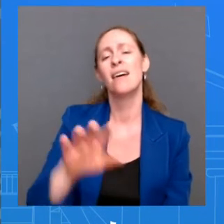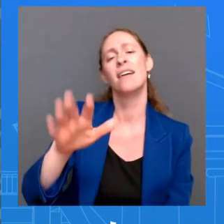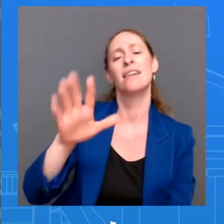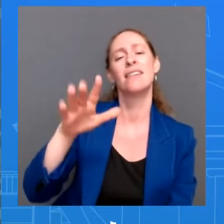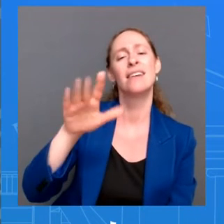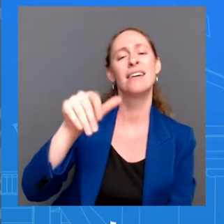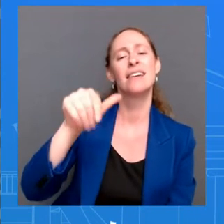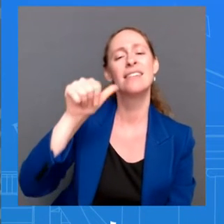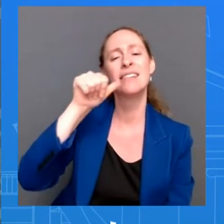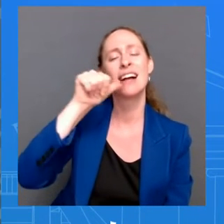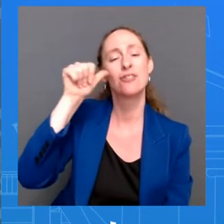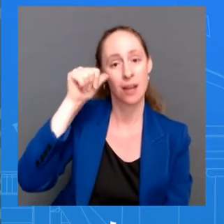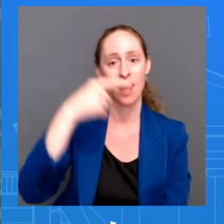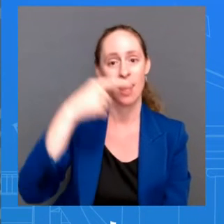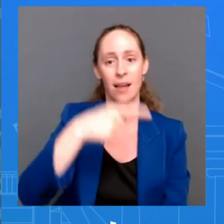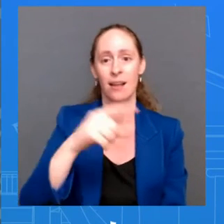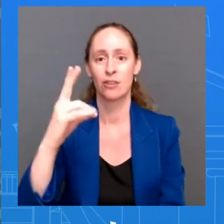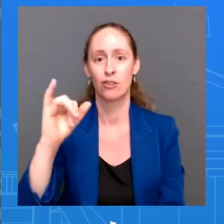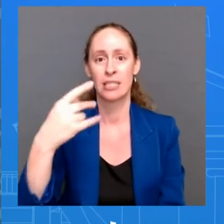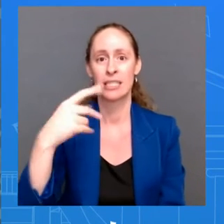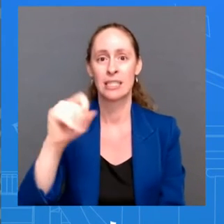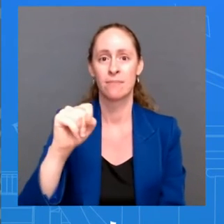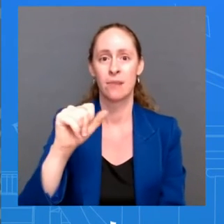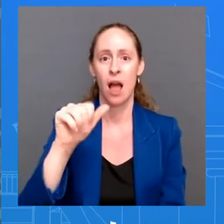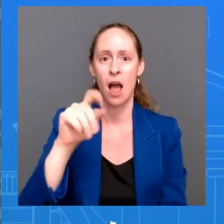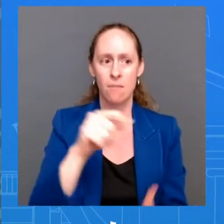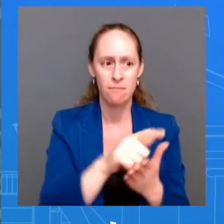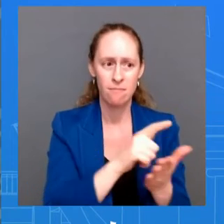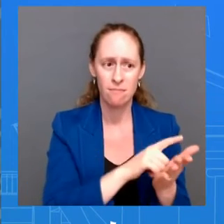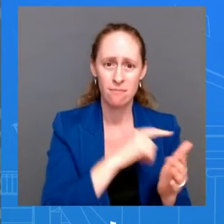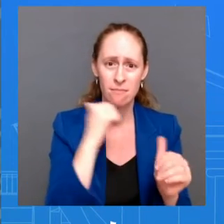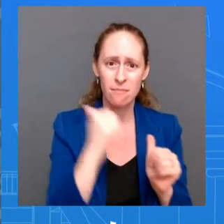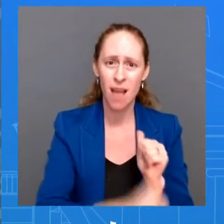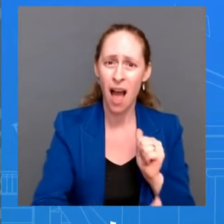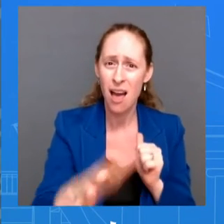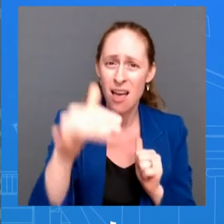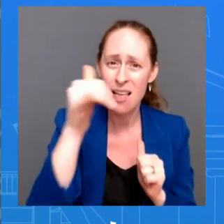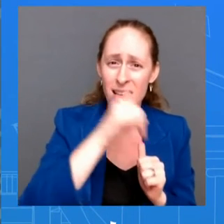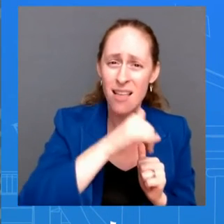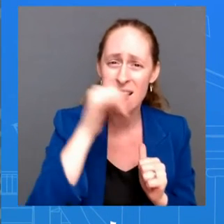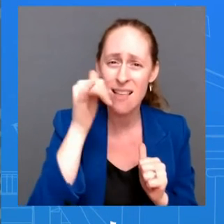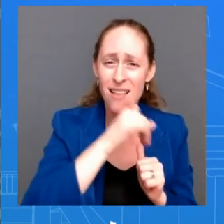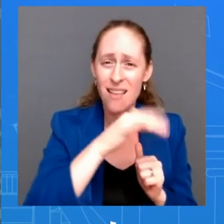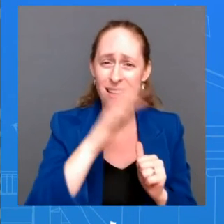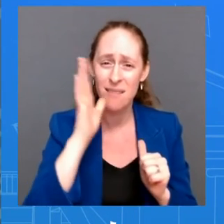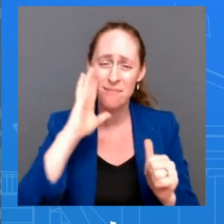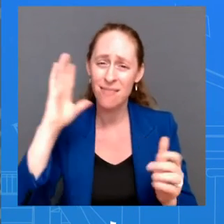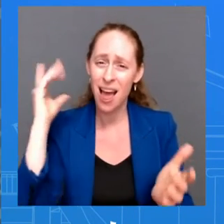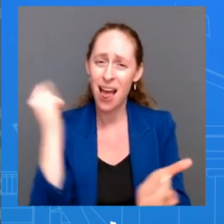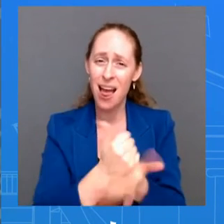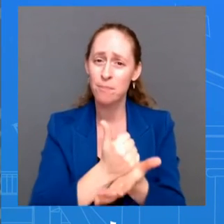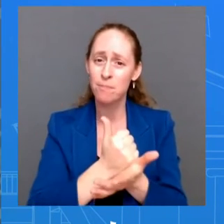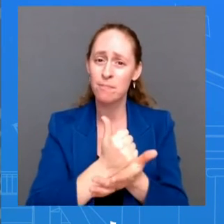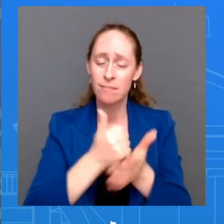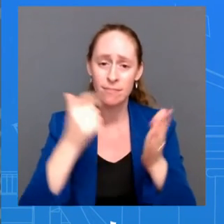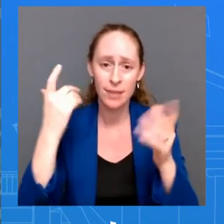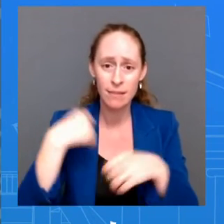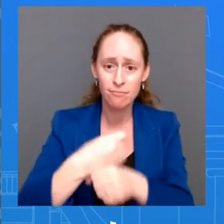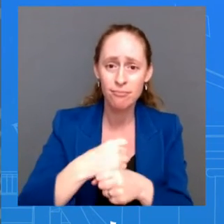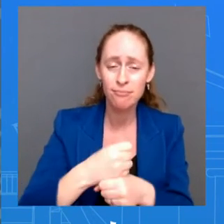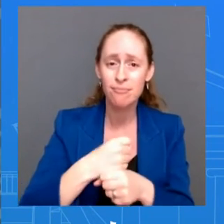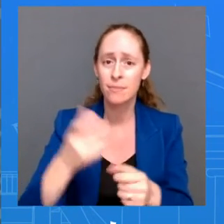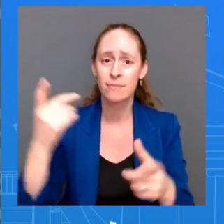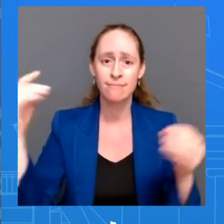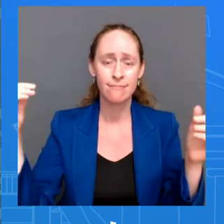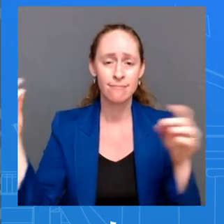to be to lowering costs, investing in manufacturing. As we talk about inflation, it's going to strengthen the supply chain. All